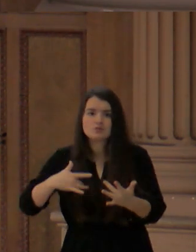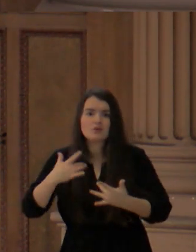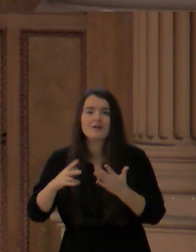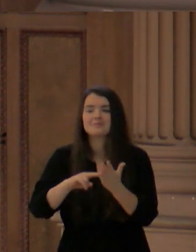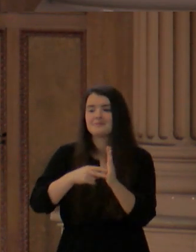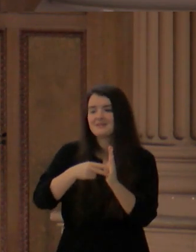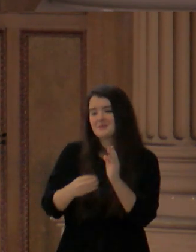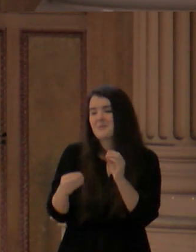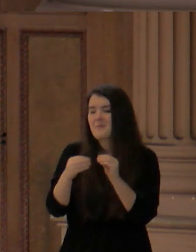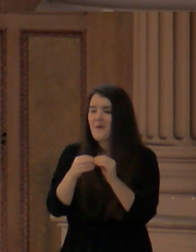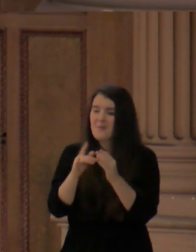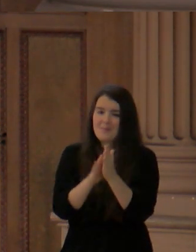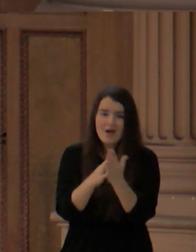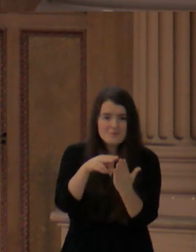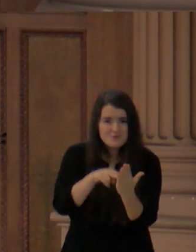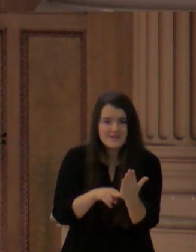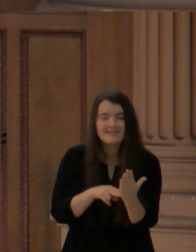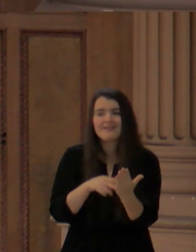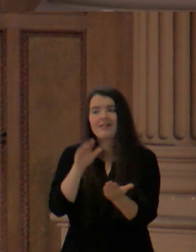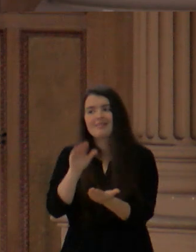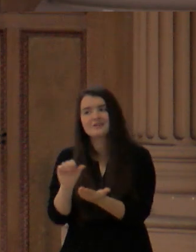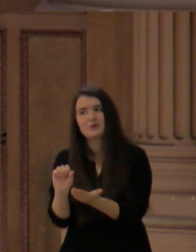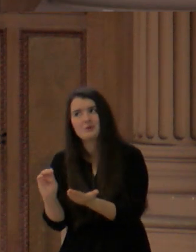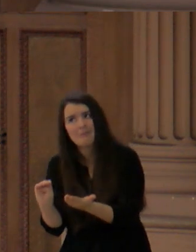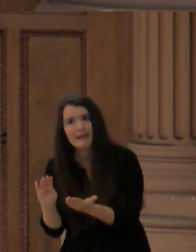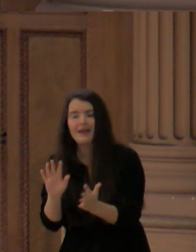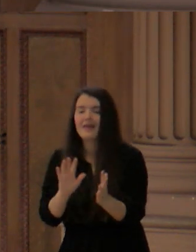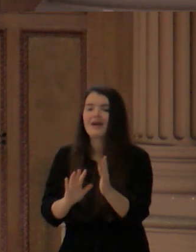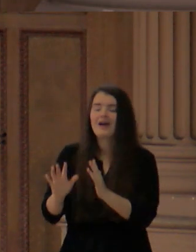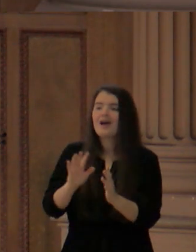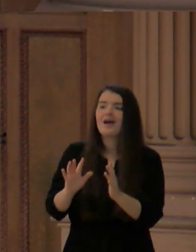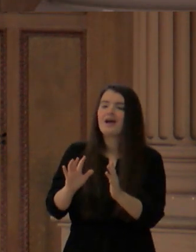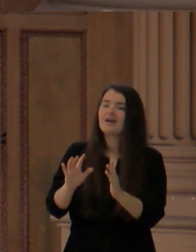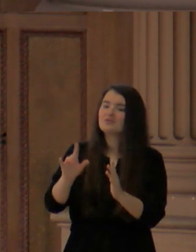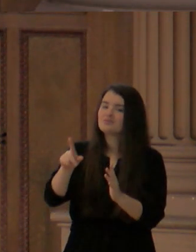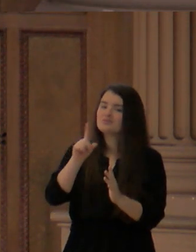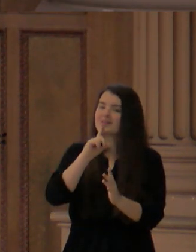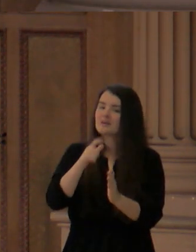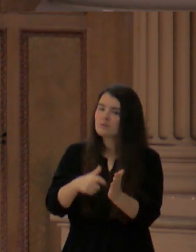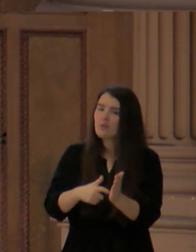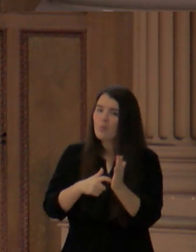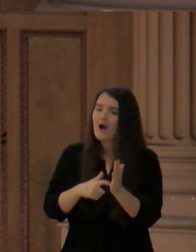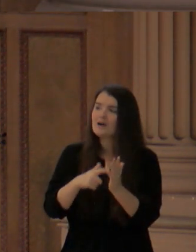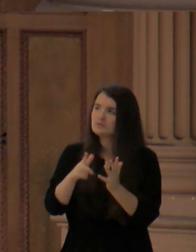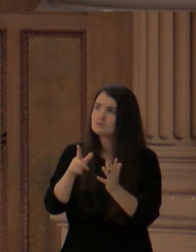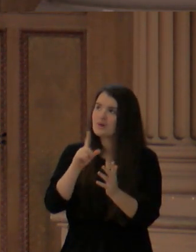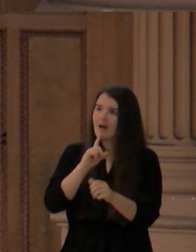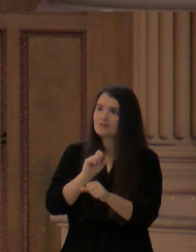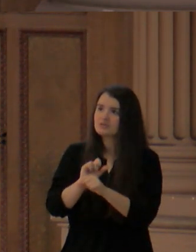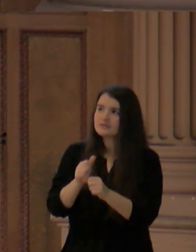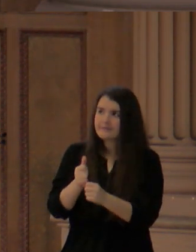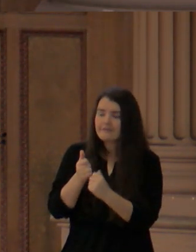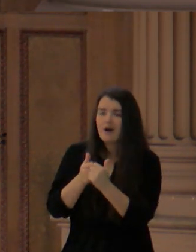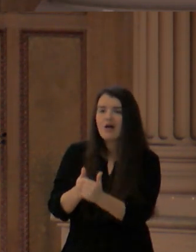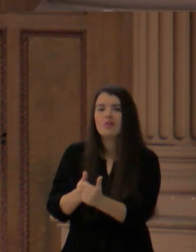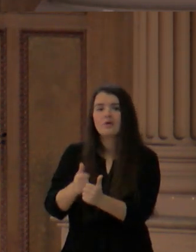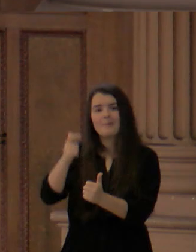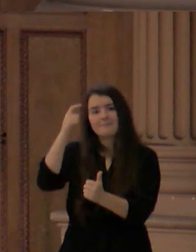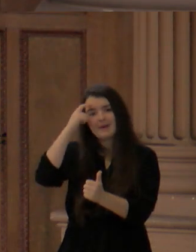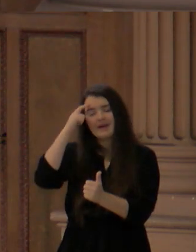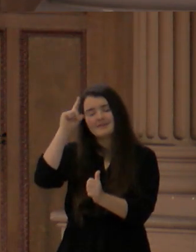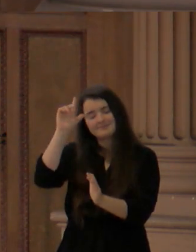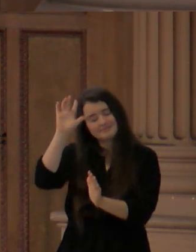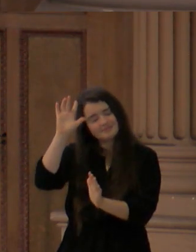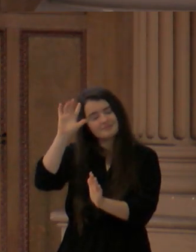Twitter and it won't happen without discipline does take the discipline of disciplining our minds to dwell on what matters